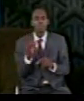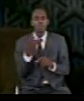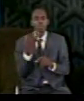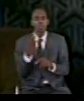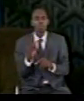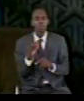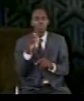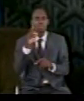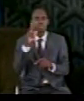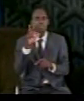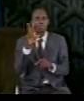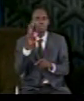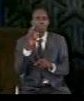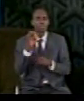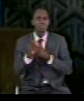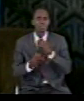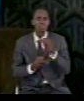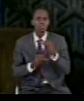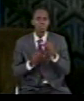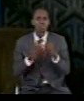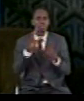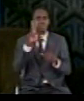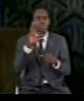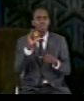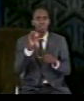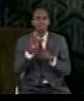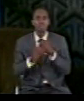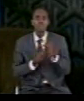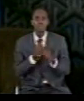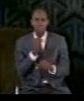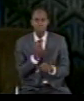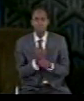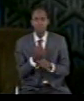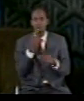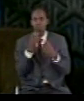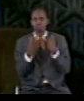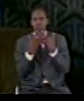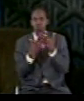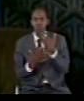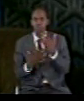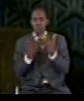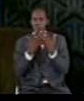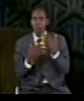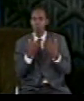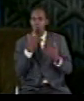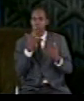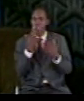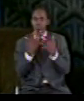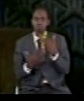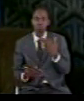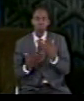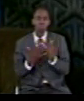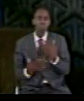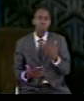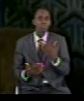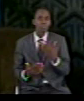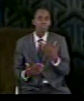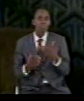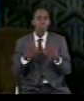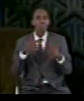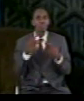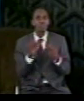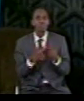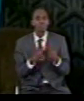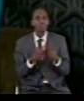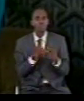been stooling blood for 30 years. He went through operation twice, one at Owerri in Imo State and the